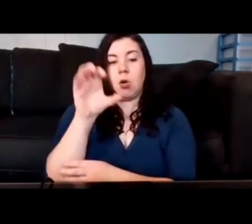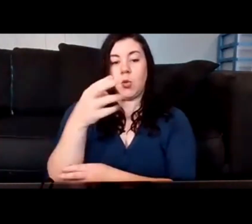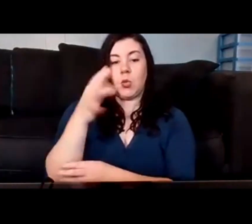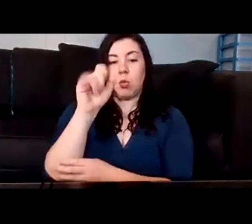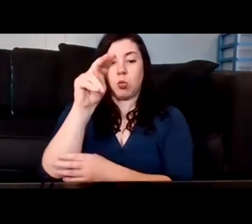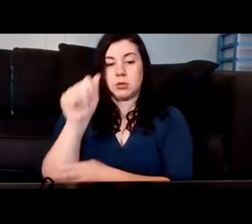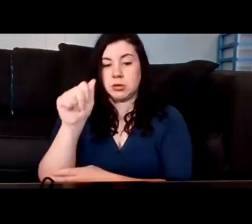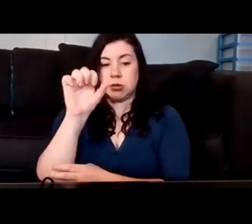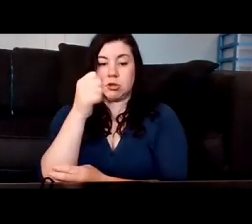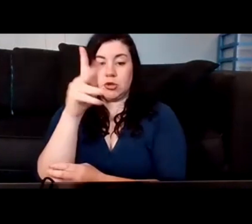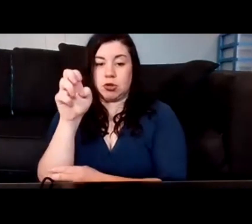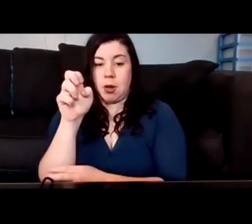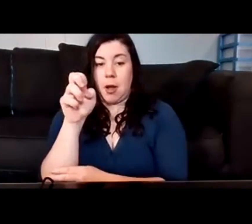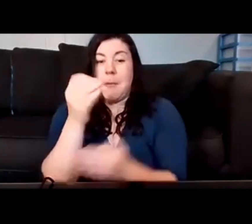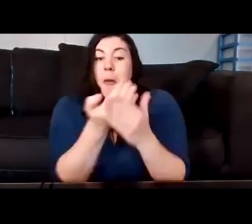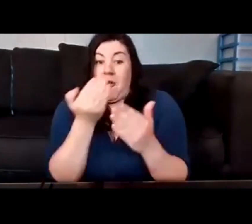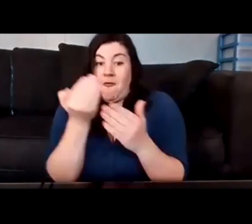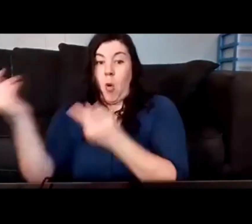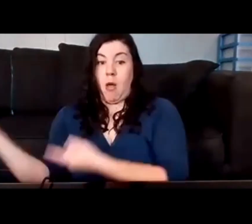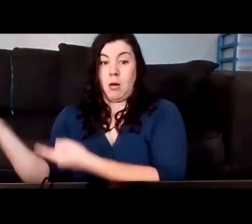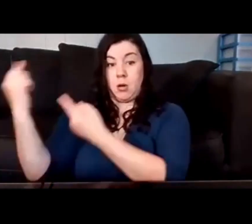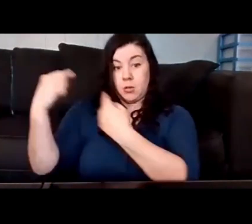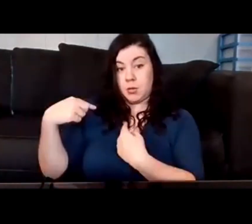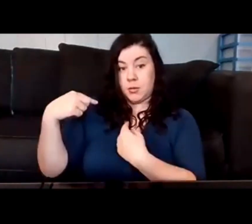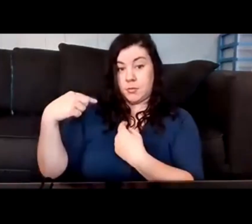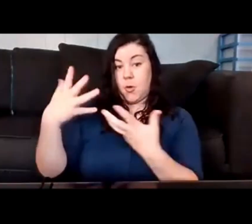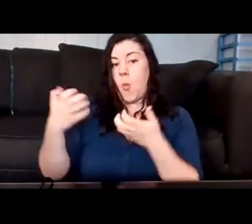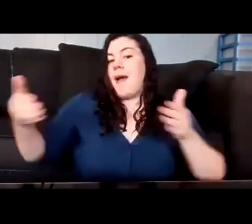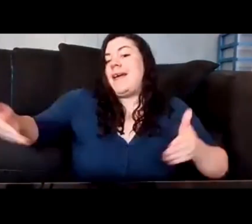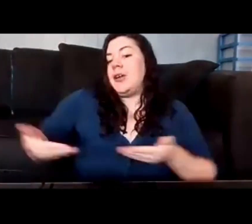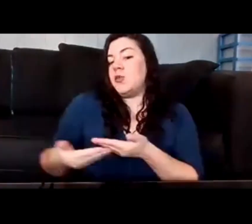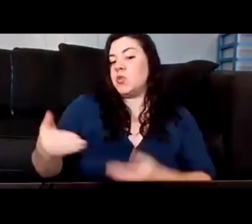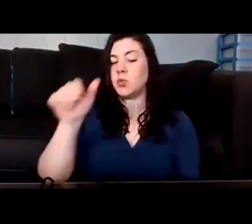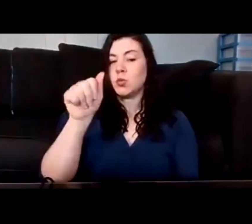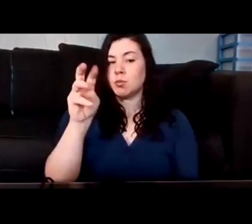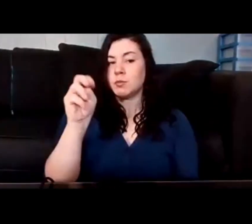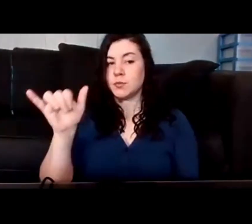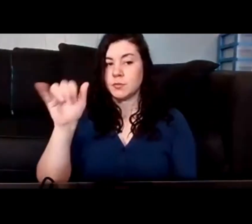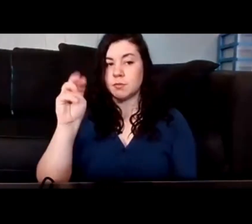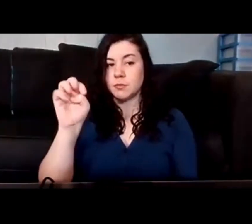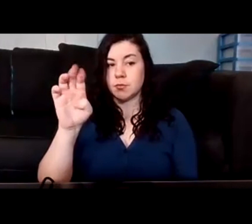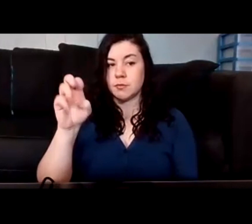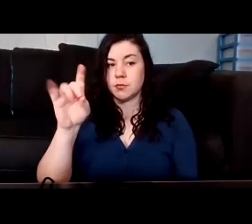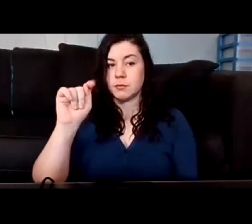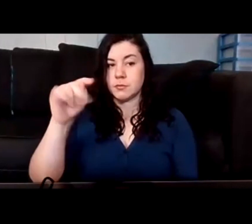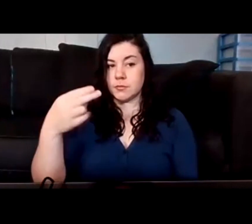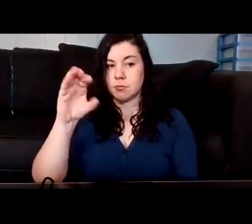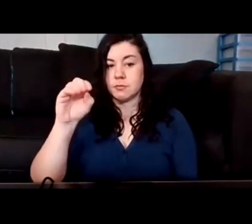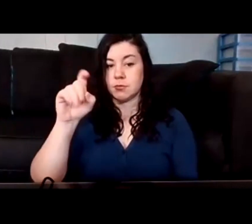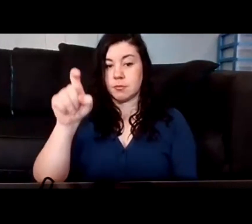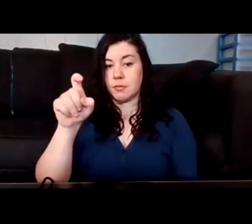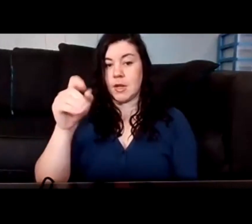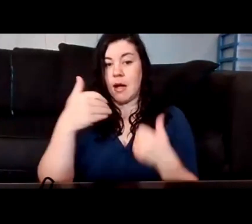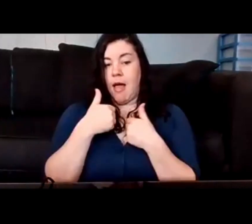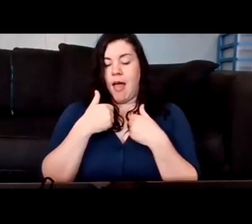bring them on, though, I would like to, introduce Dr. Aimee Meredith Cox. She is going to be guiding us through a meditation to